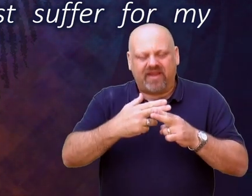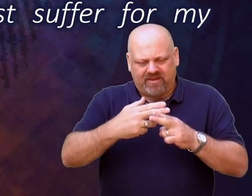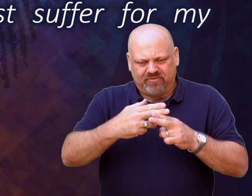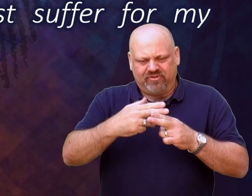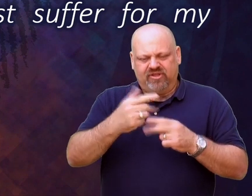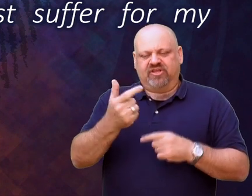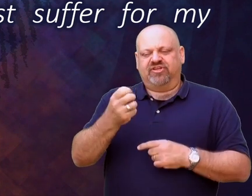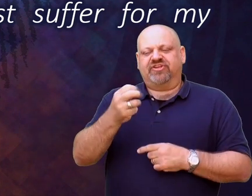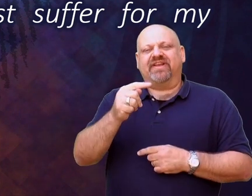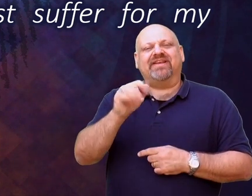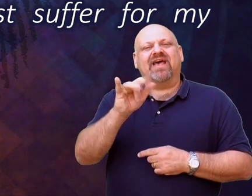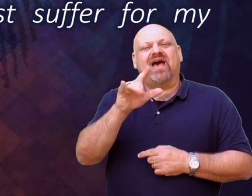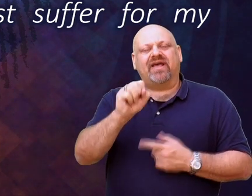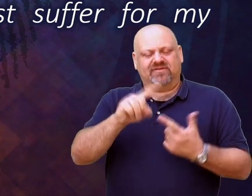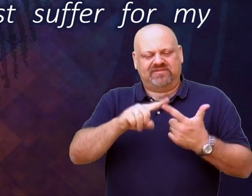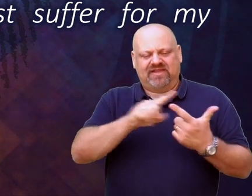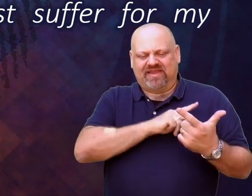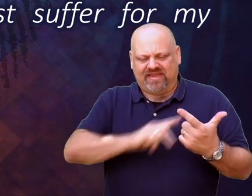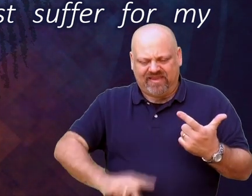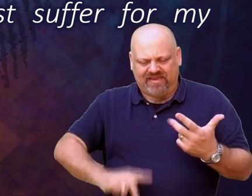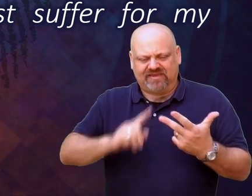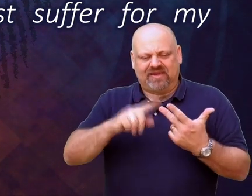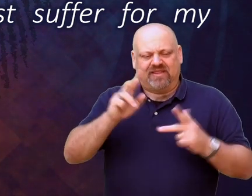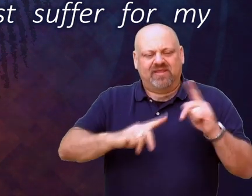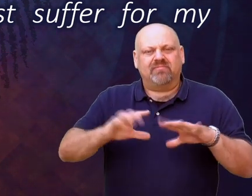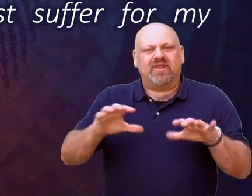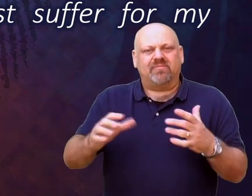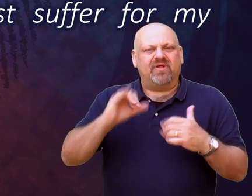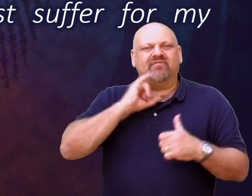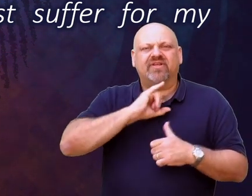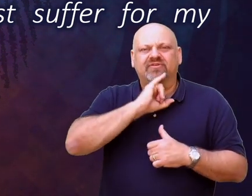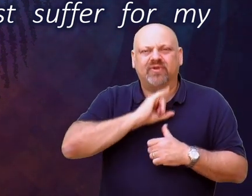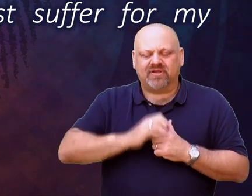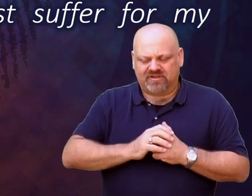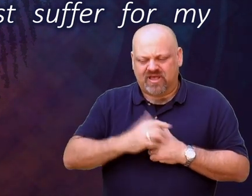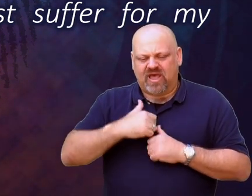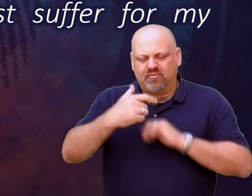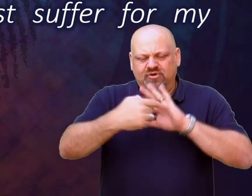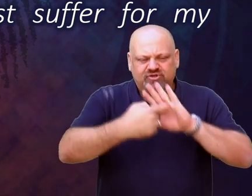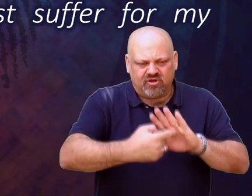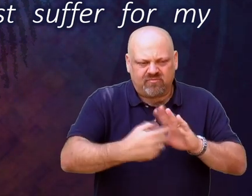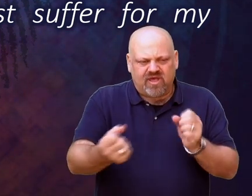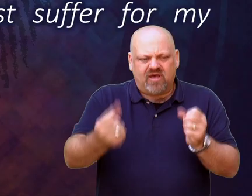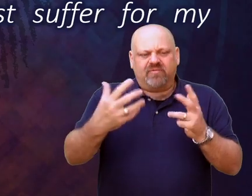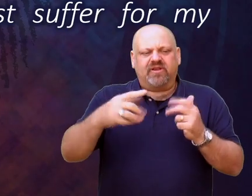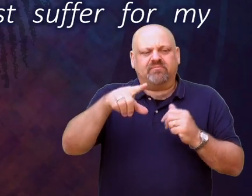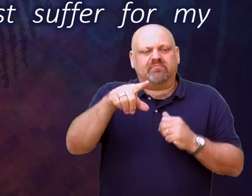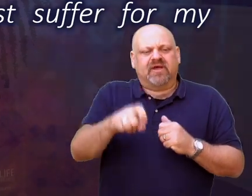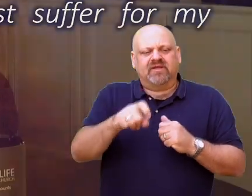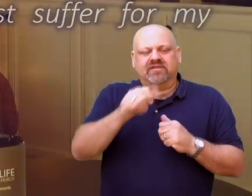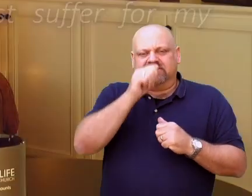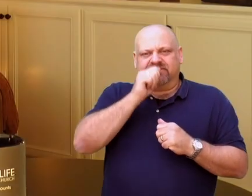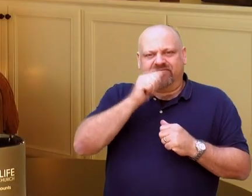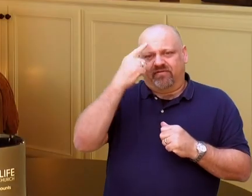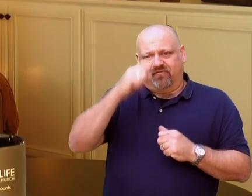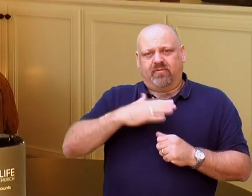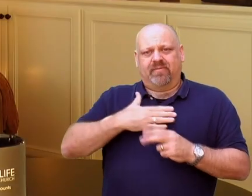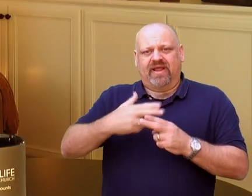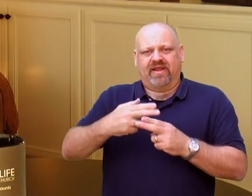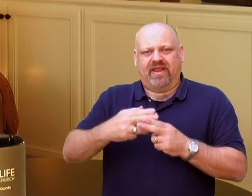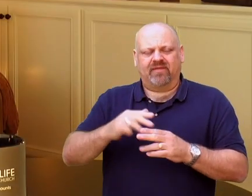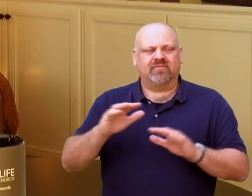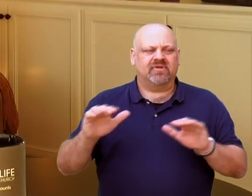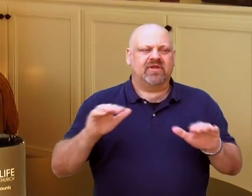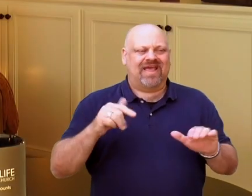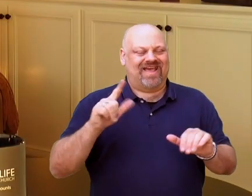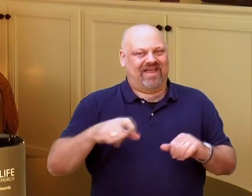kings and to the people of Israel. I will show him how much he must suffer for my name.